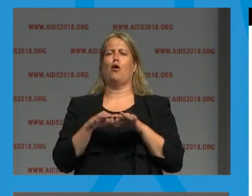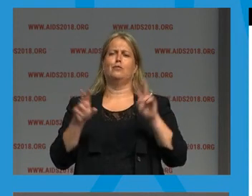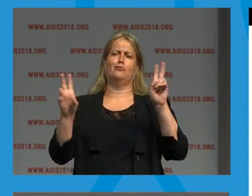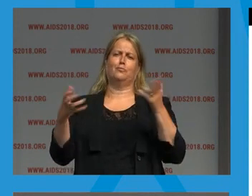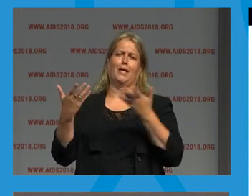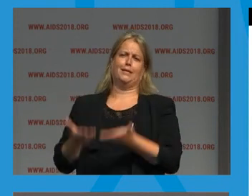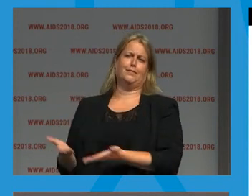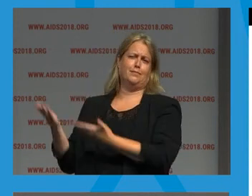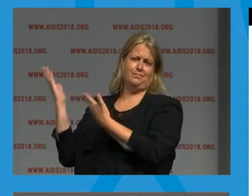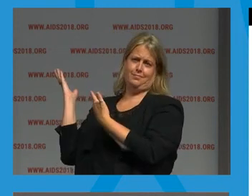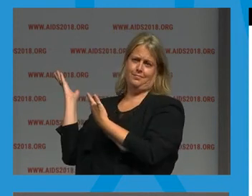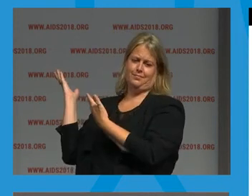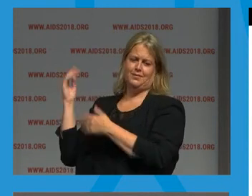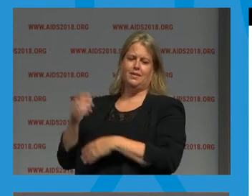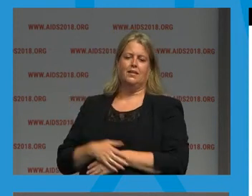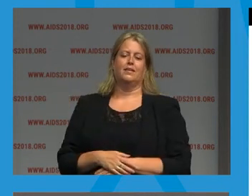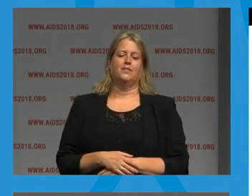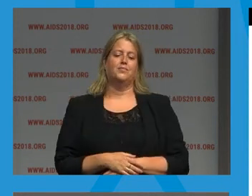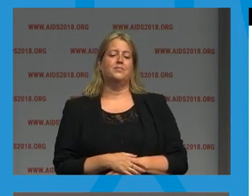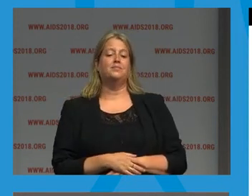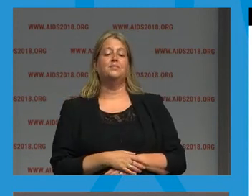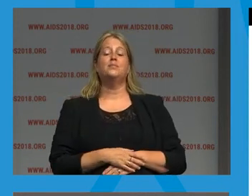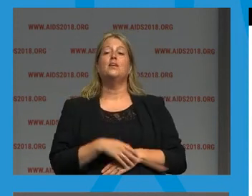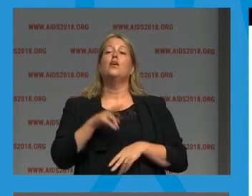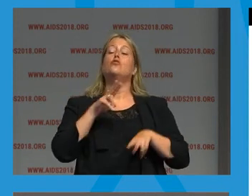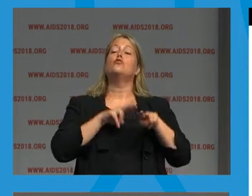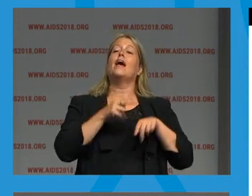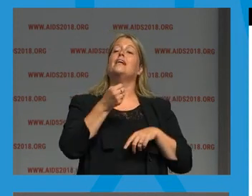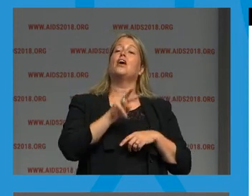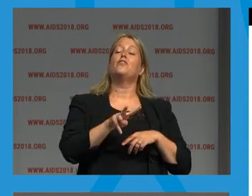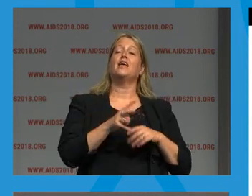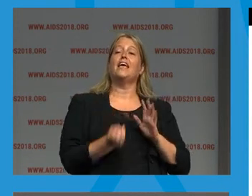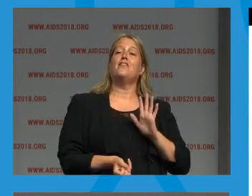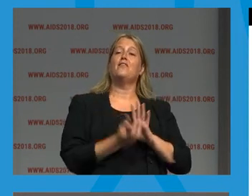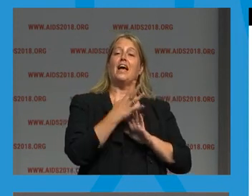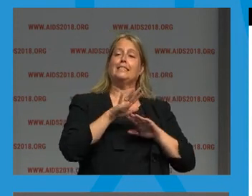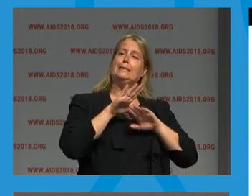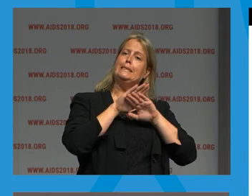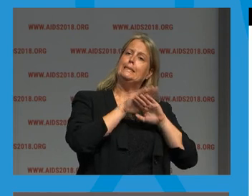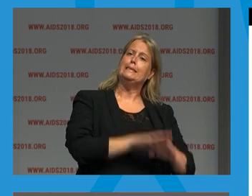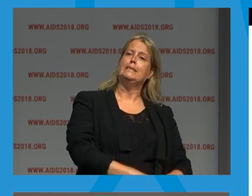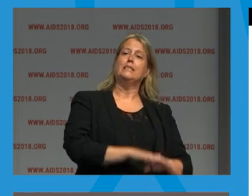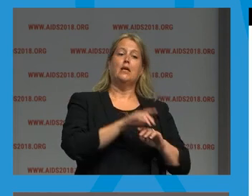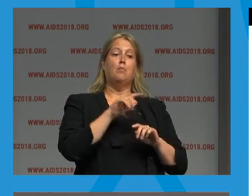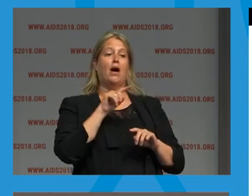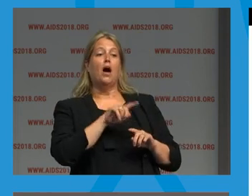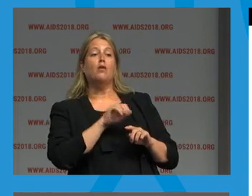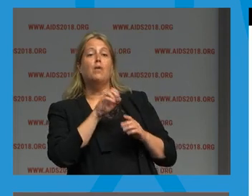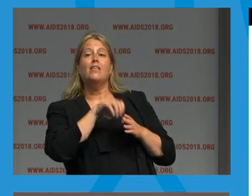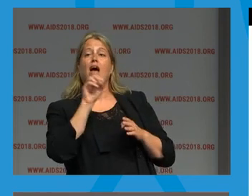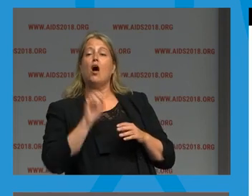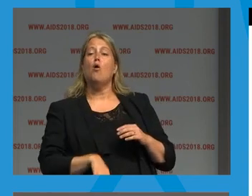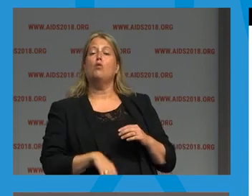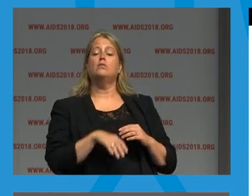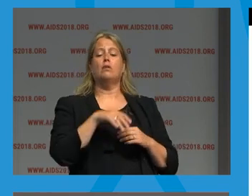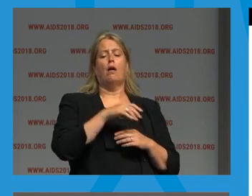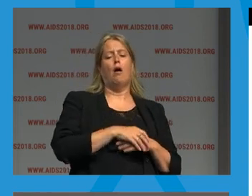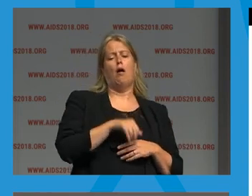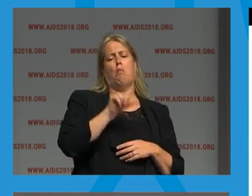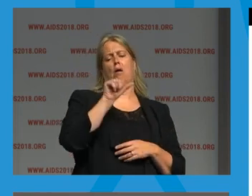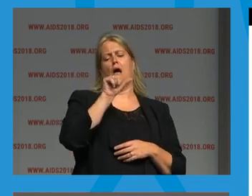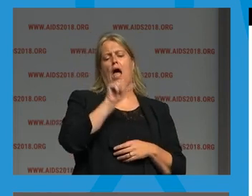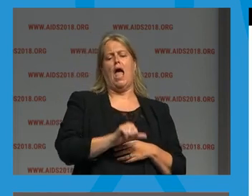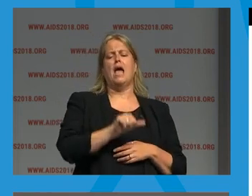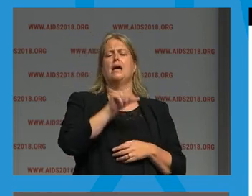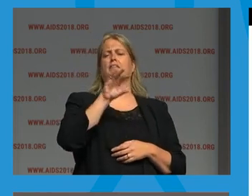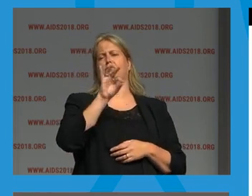slide, the durable control of HIV infection in the absence of antiretroviral therapy, some of the opportunities that we're faced